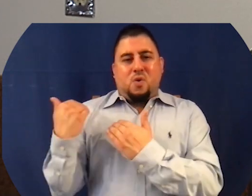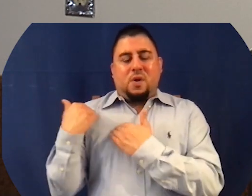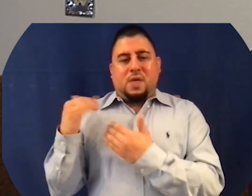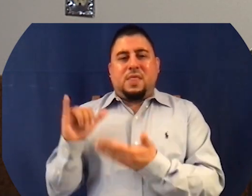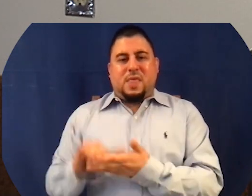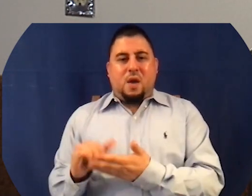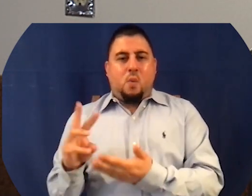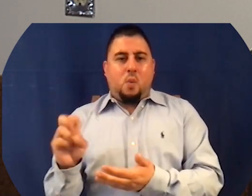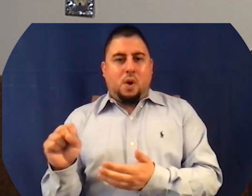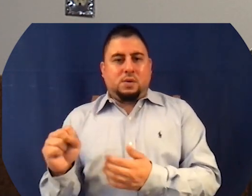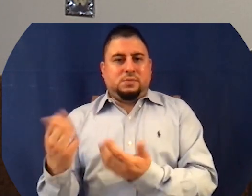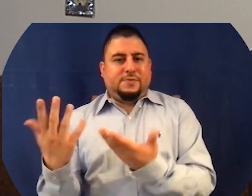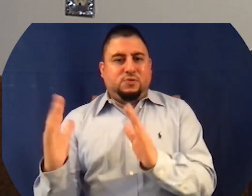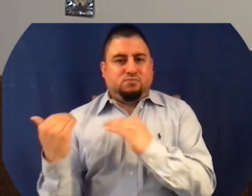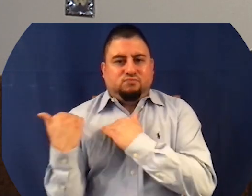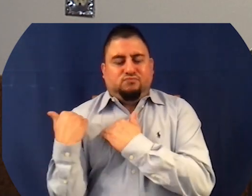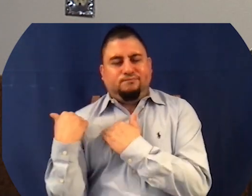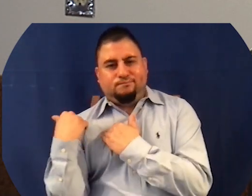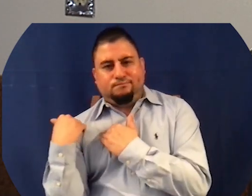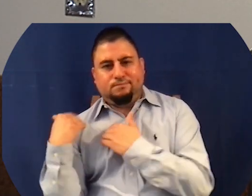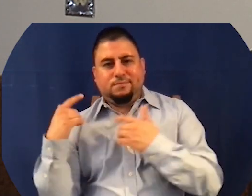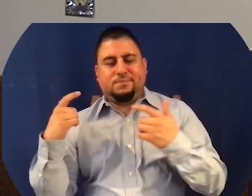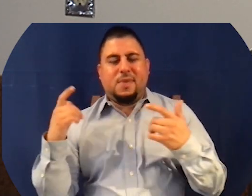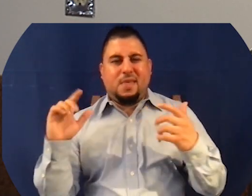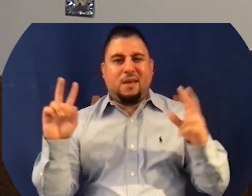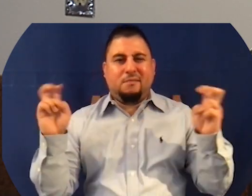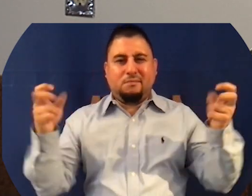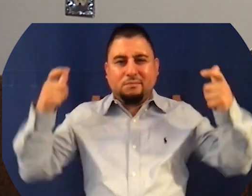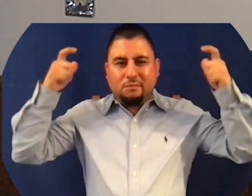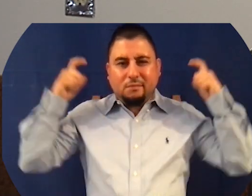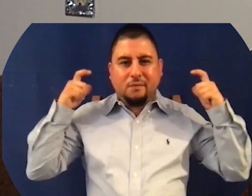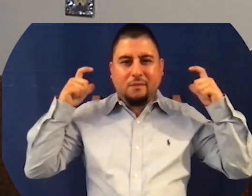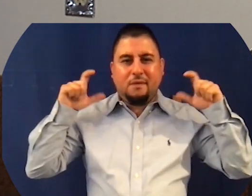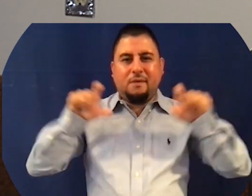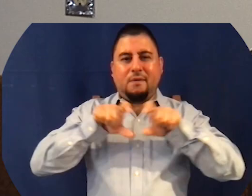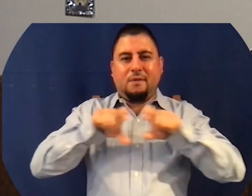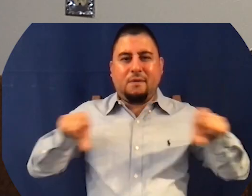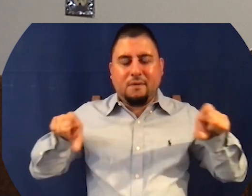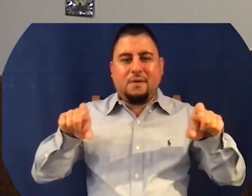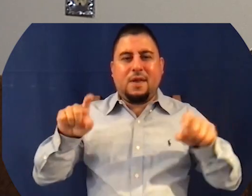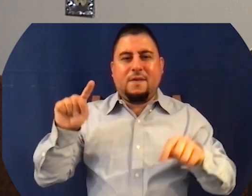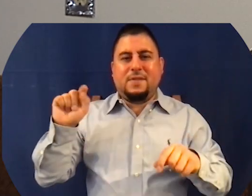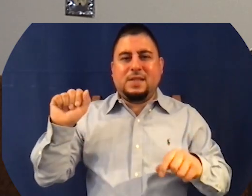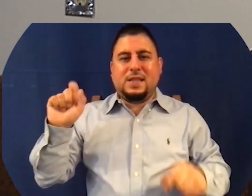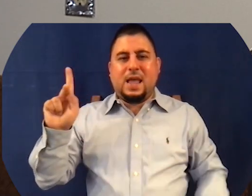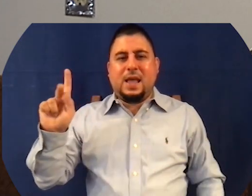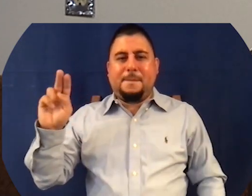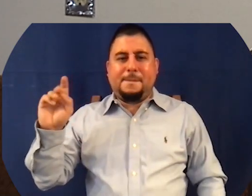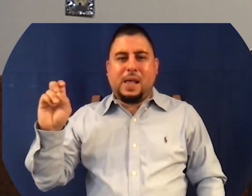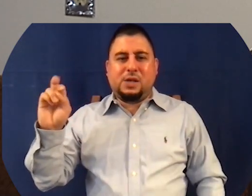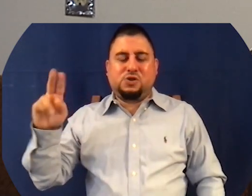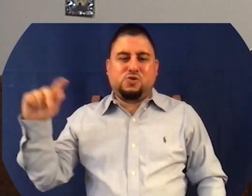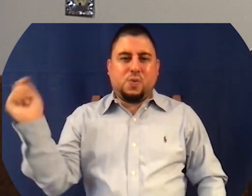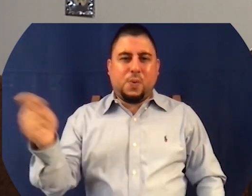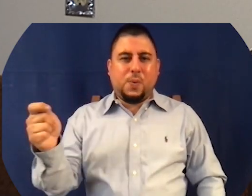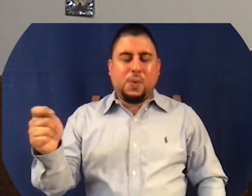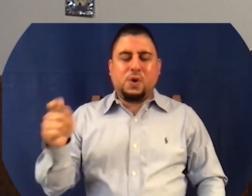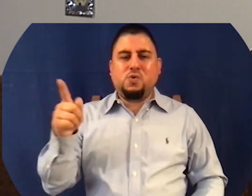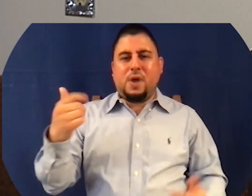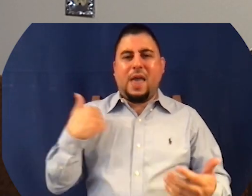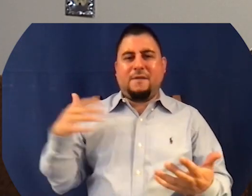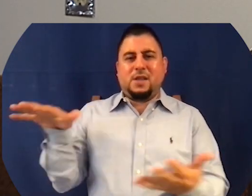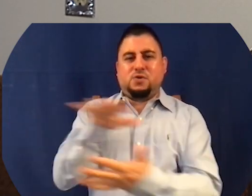them, the pole on their shoulder, and the rod of their taskmaster, you have